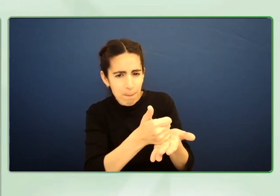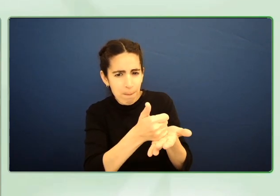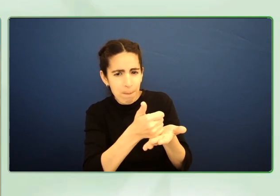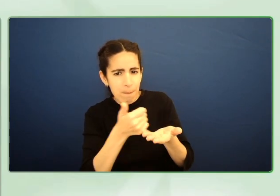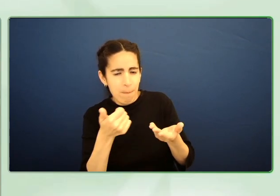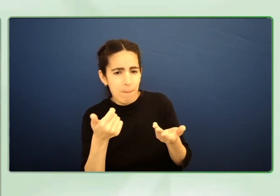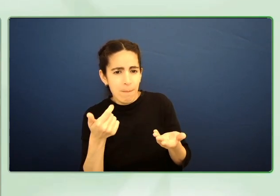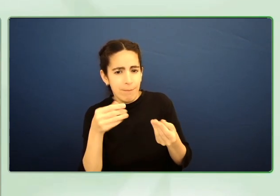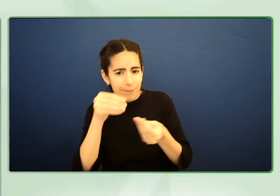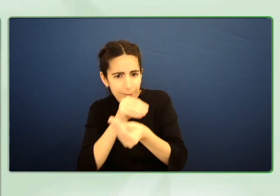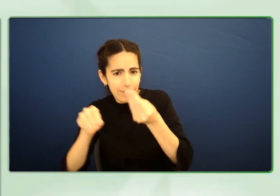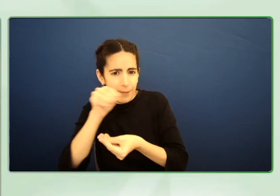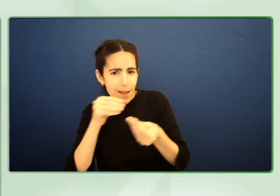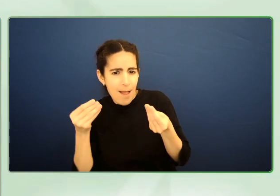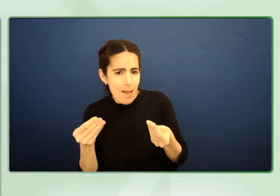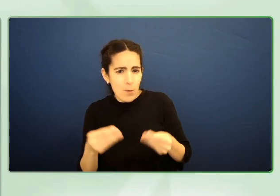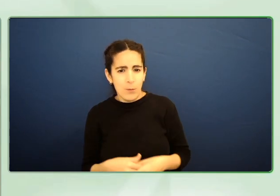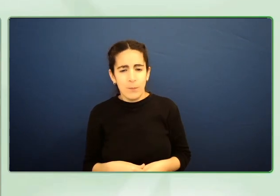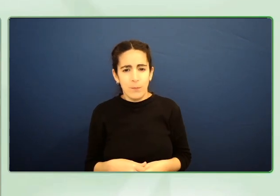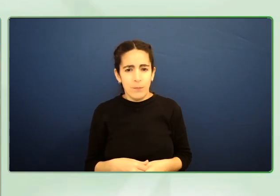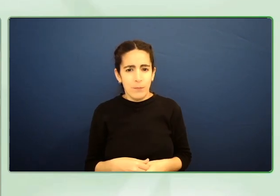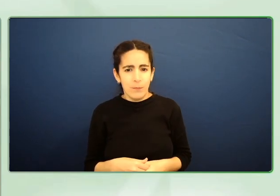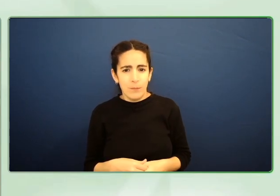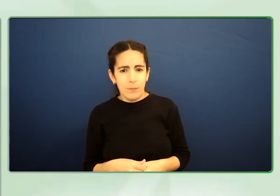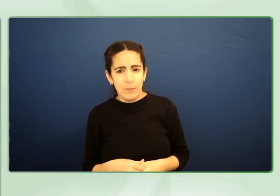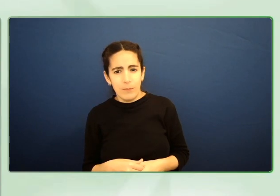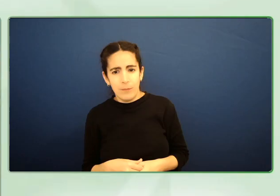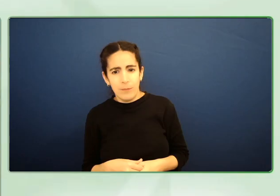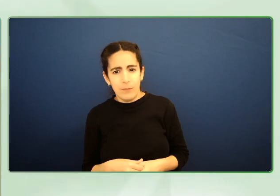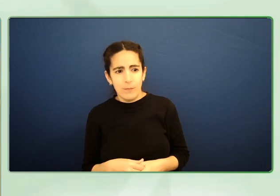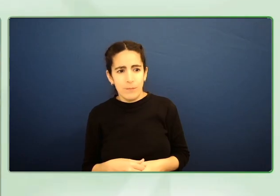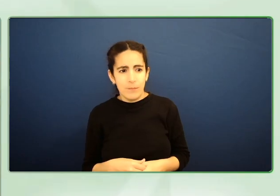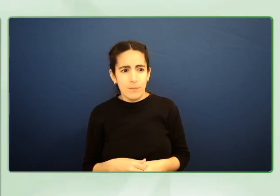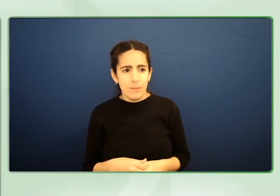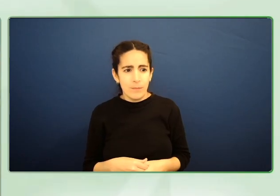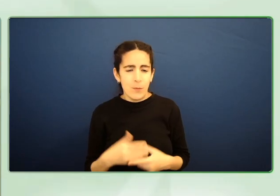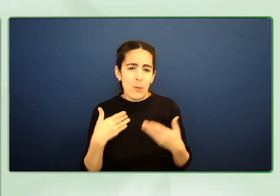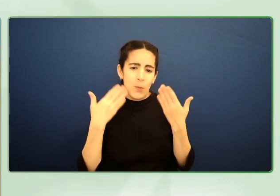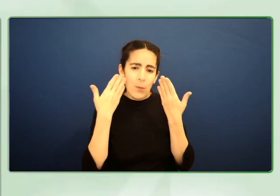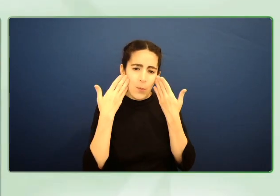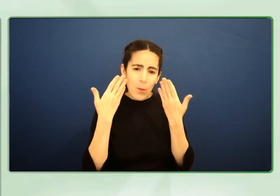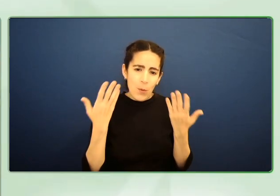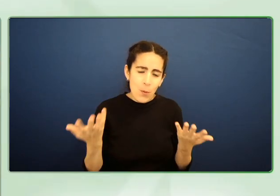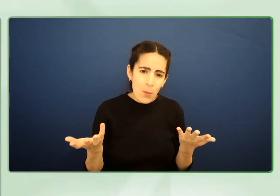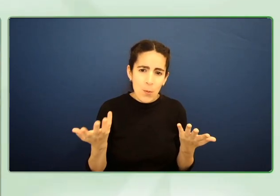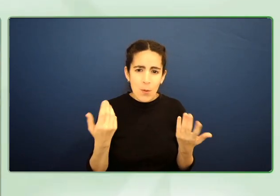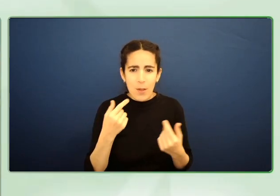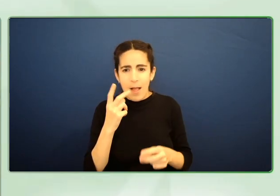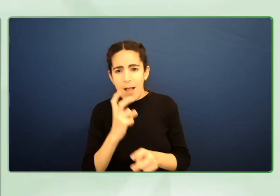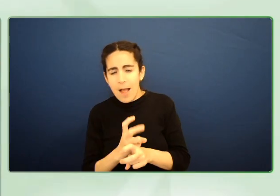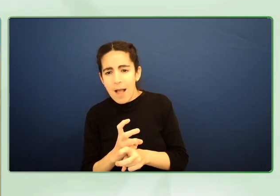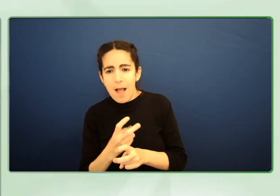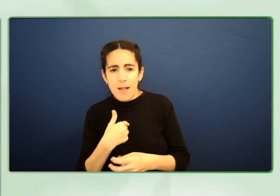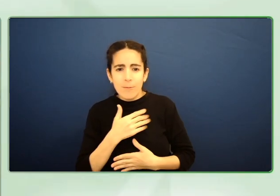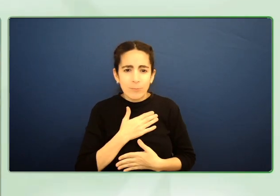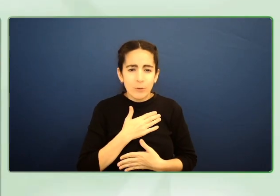I don't know, it's quite hard, the things that you are working through. Sorry, I'm really overwhelmed